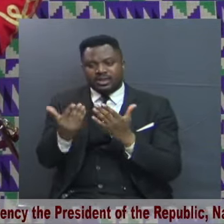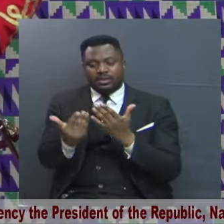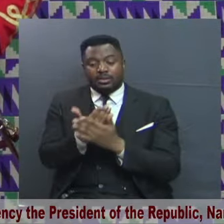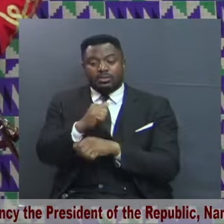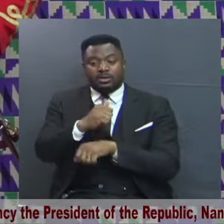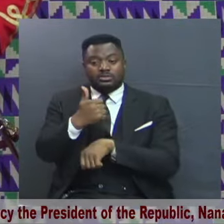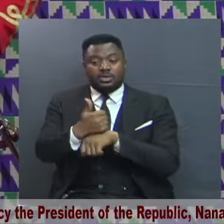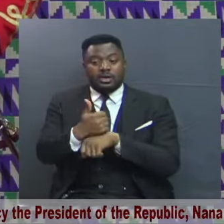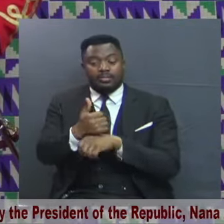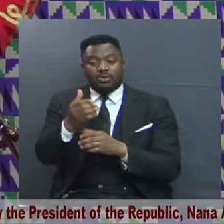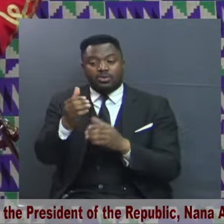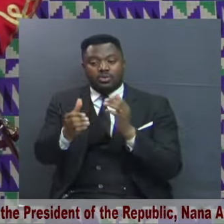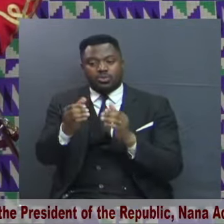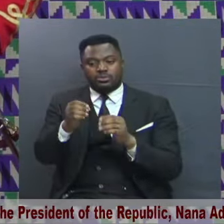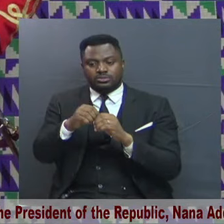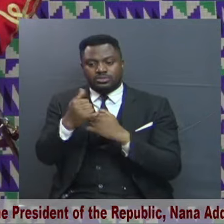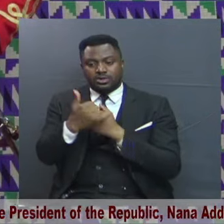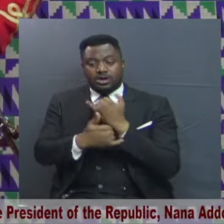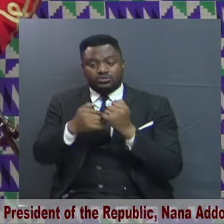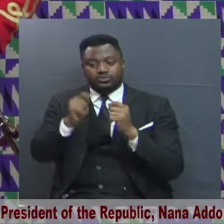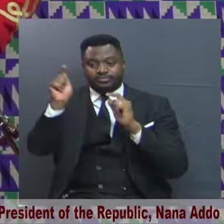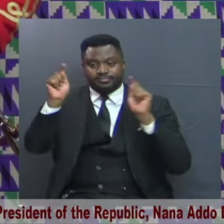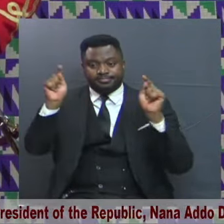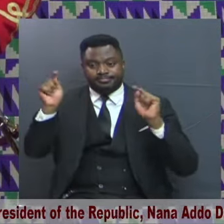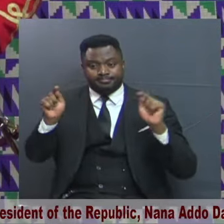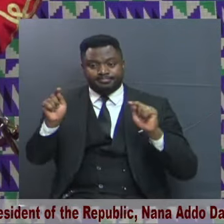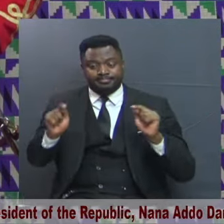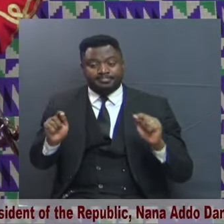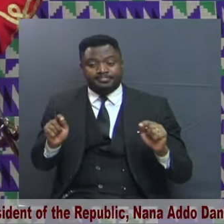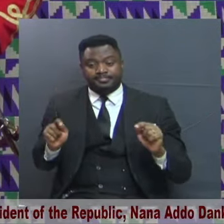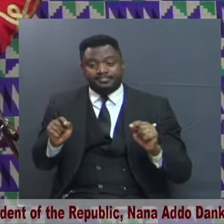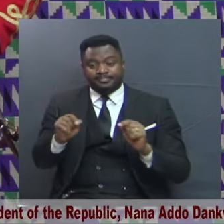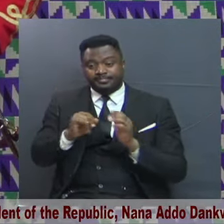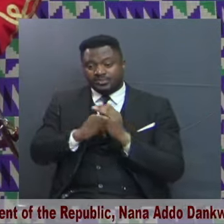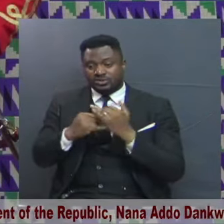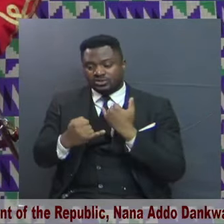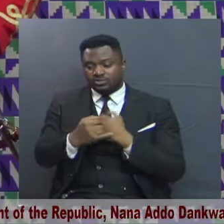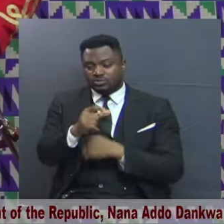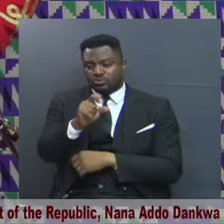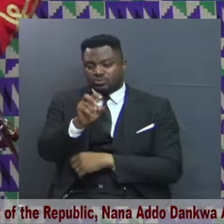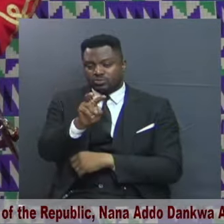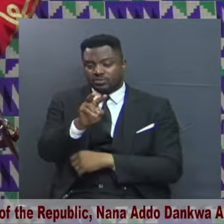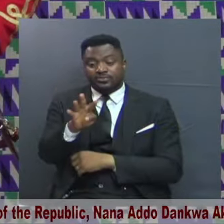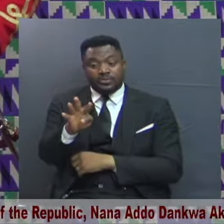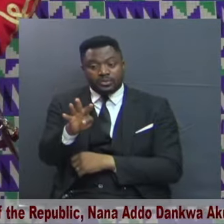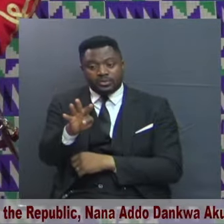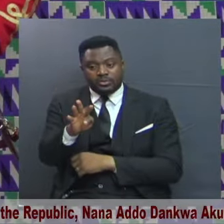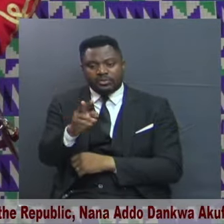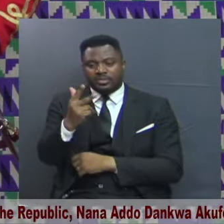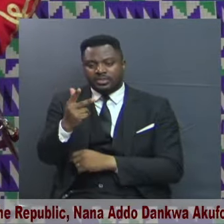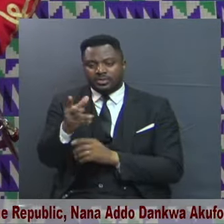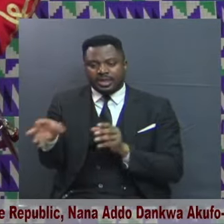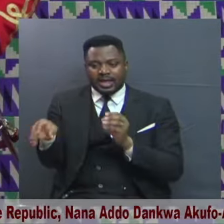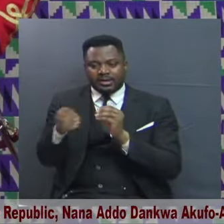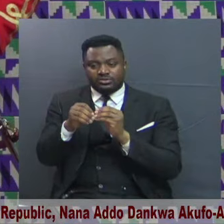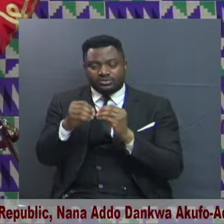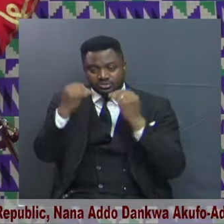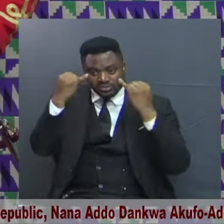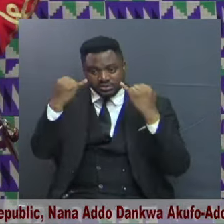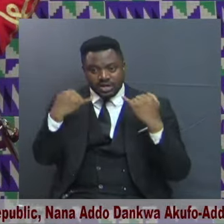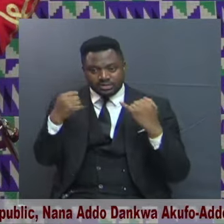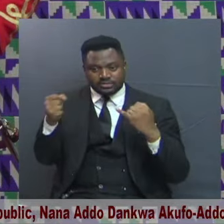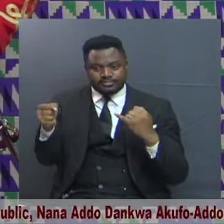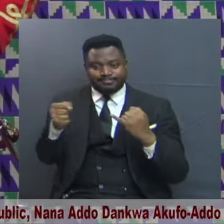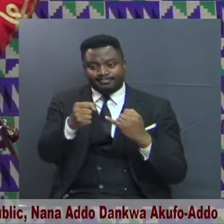established courts throughout the country in January 2024 three additional justices have been